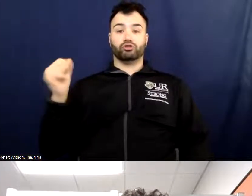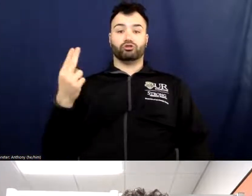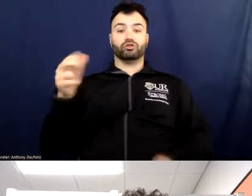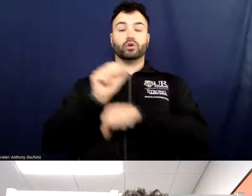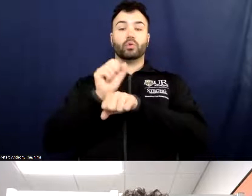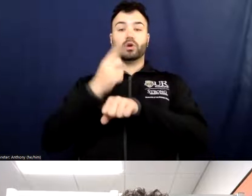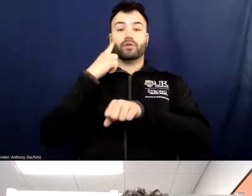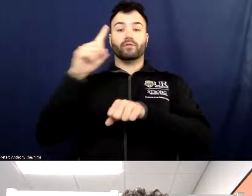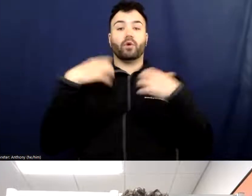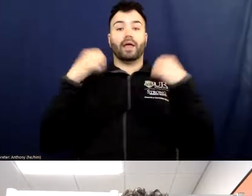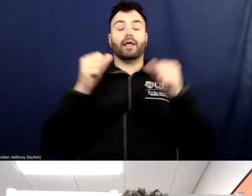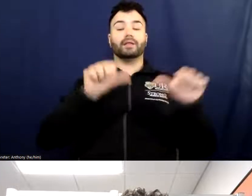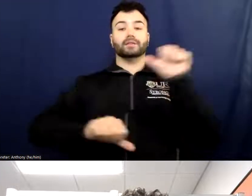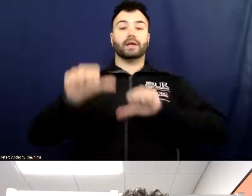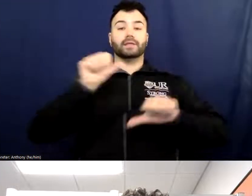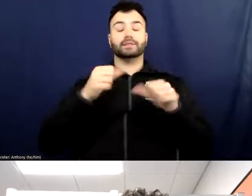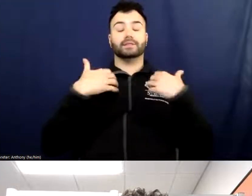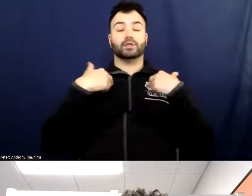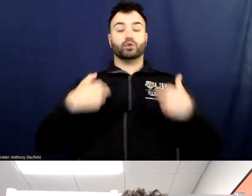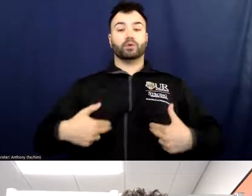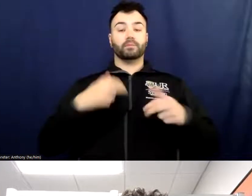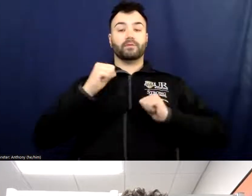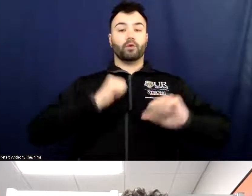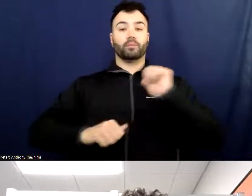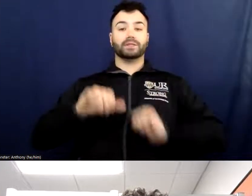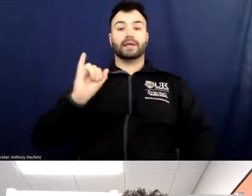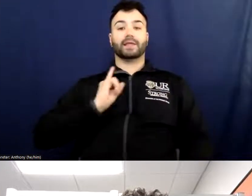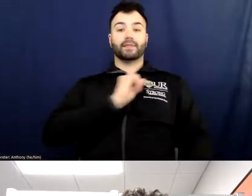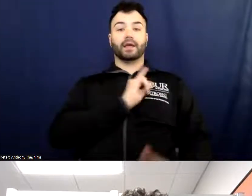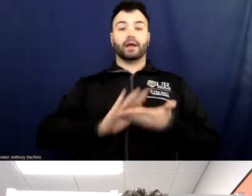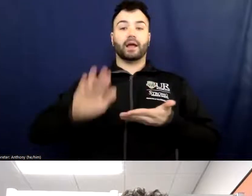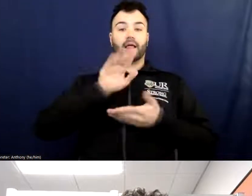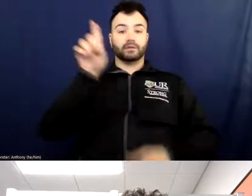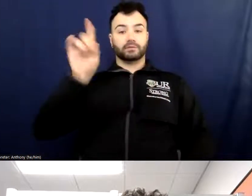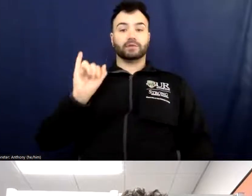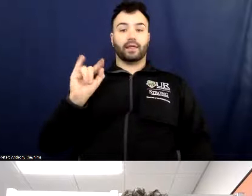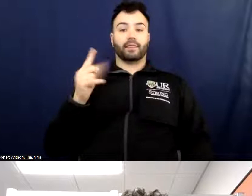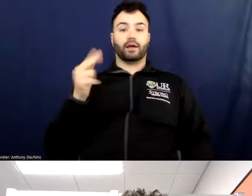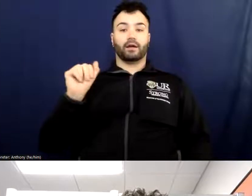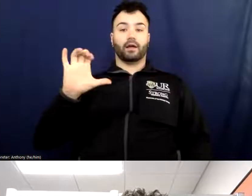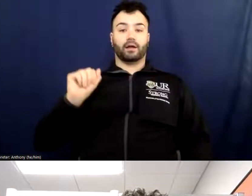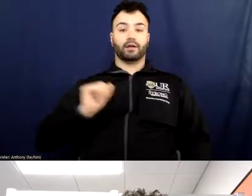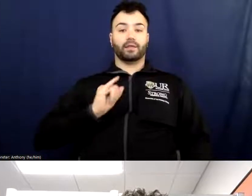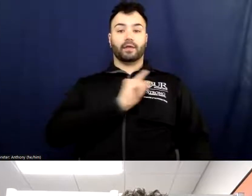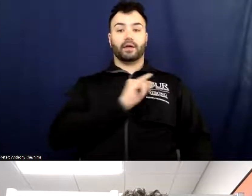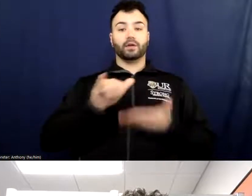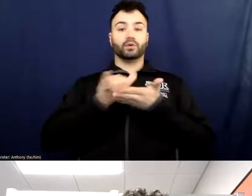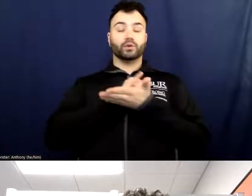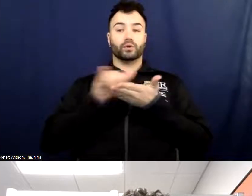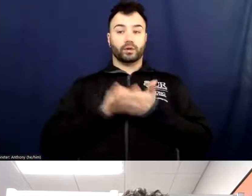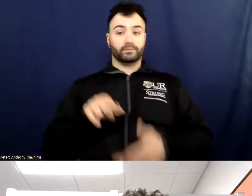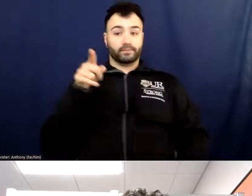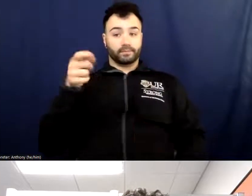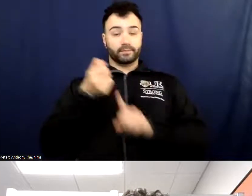Health Sciences and Human Performance at Ithaca College in Ithaca, New York. Dr. Auyash researches, teaches, and gives talks